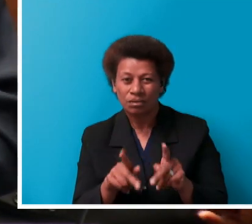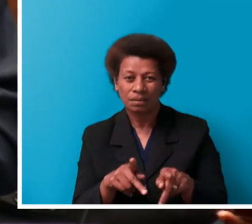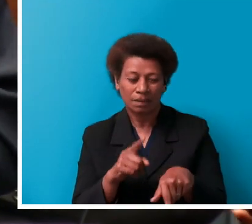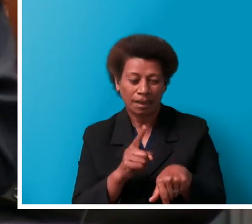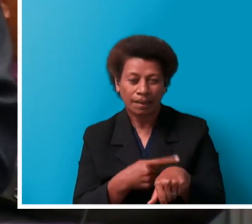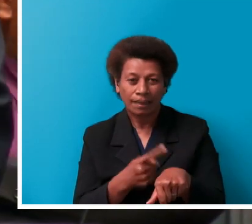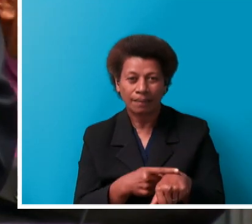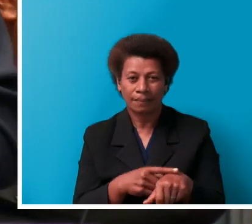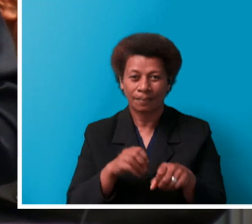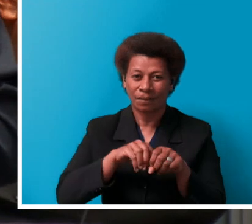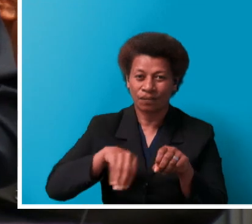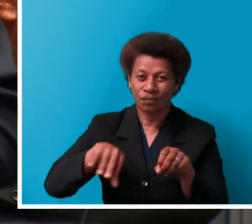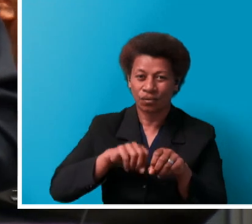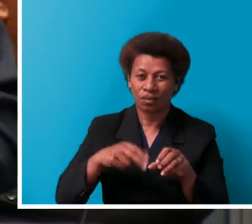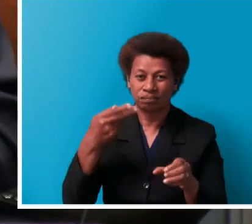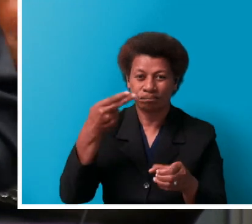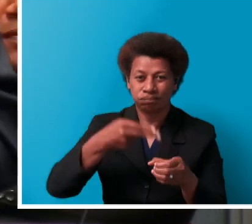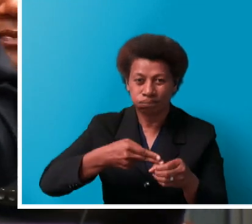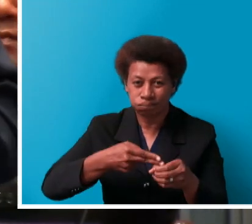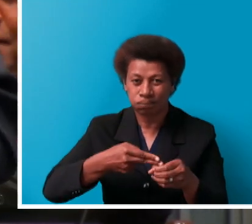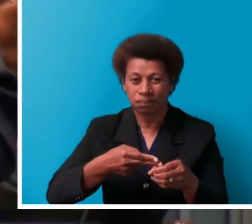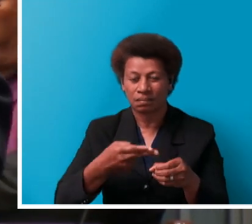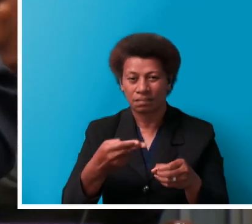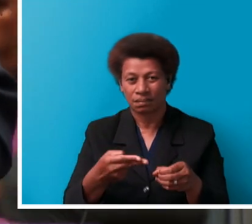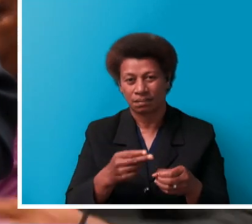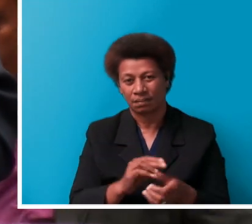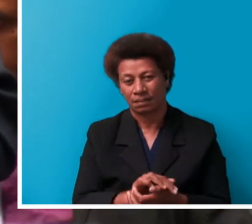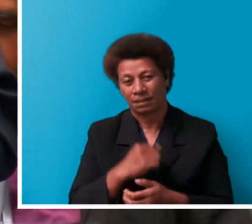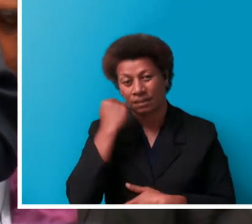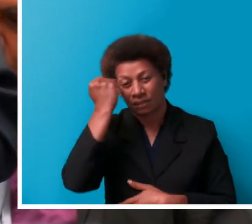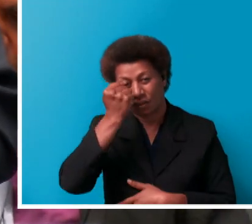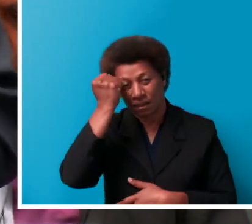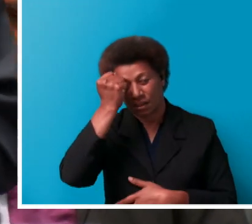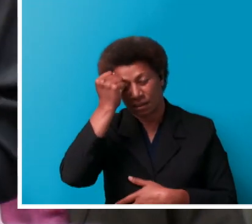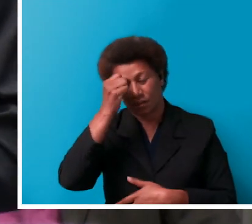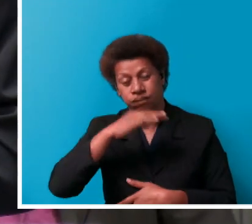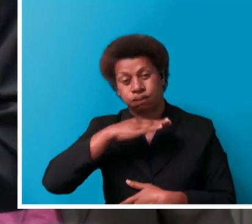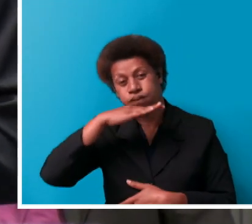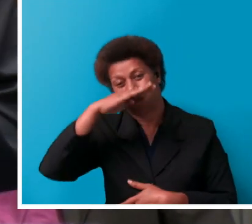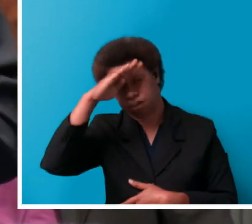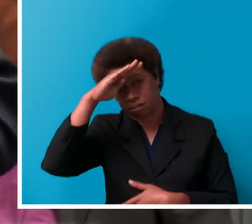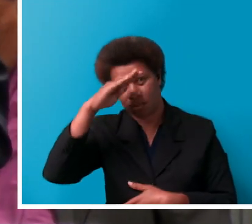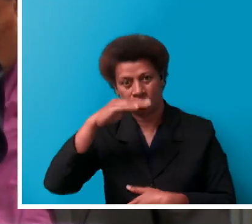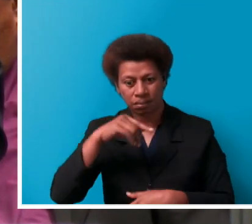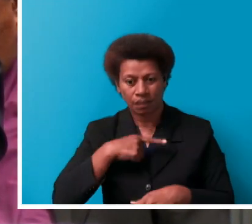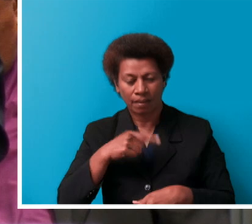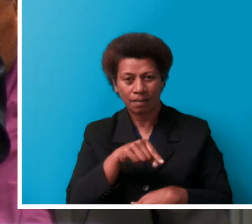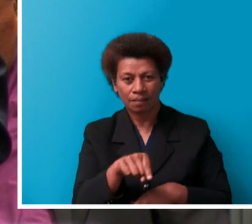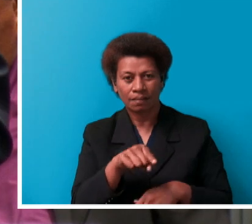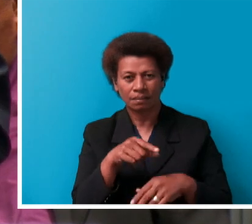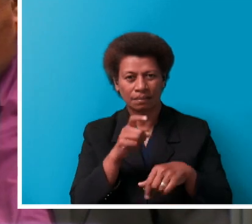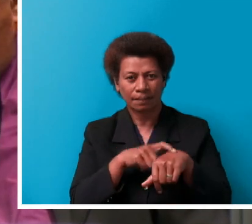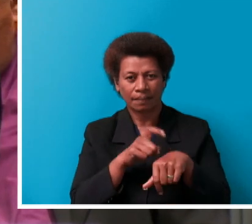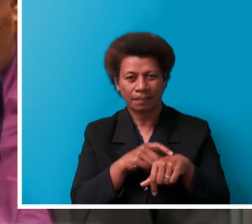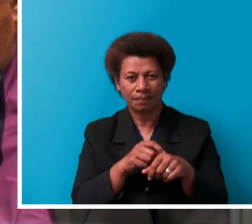costs, environment challenges, and significant personal stress. The Ministry, in partnership with Land Transport Authority,